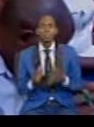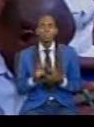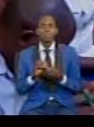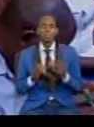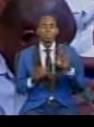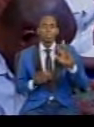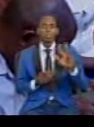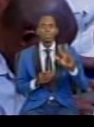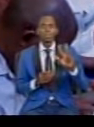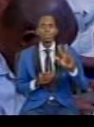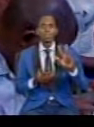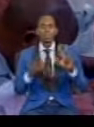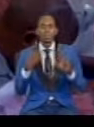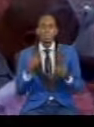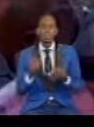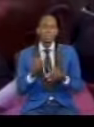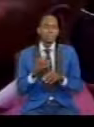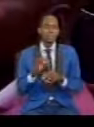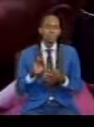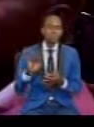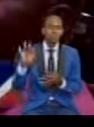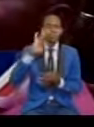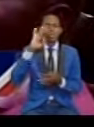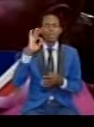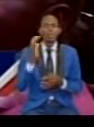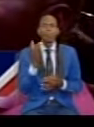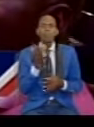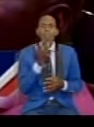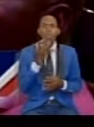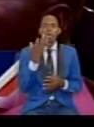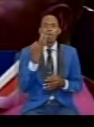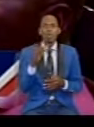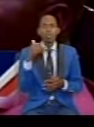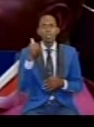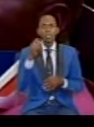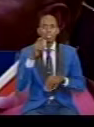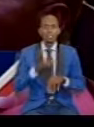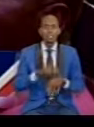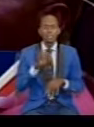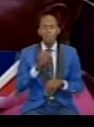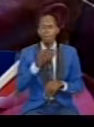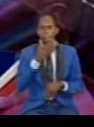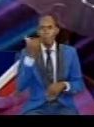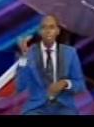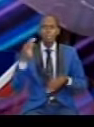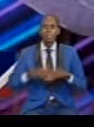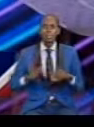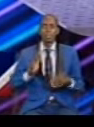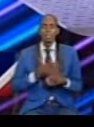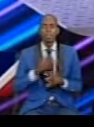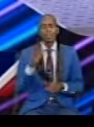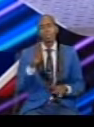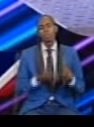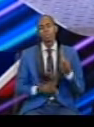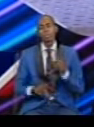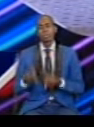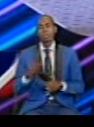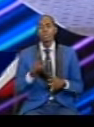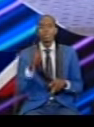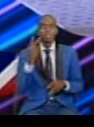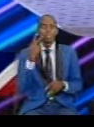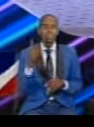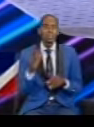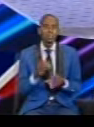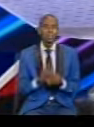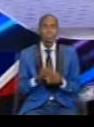three. That's the spiritual favor of 10 times better than our people. And we're looking